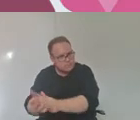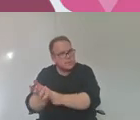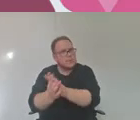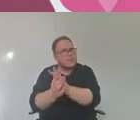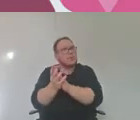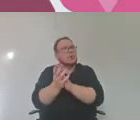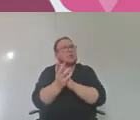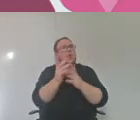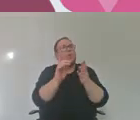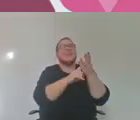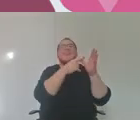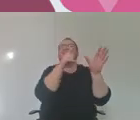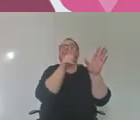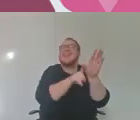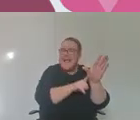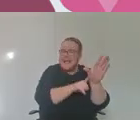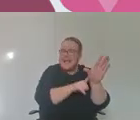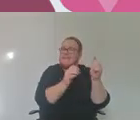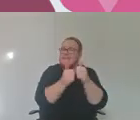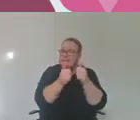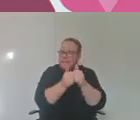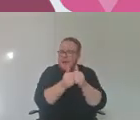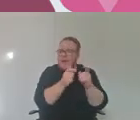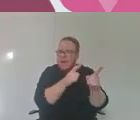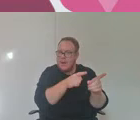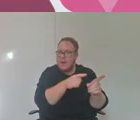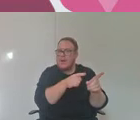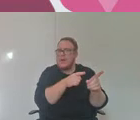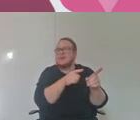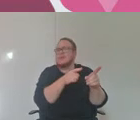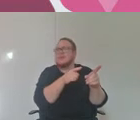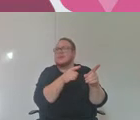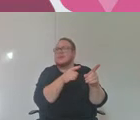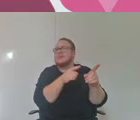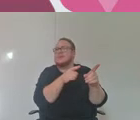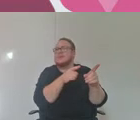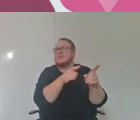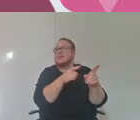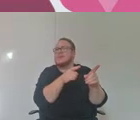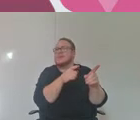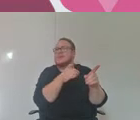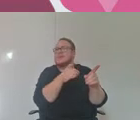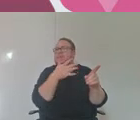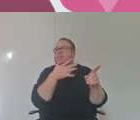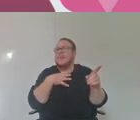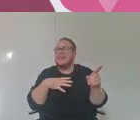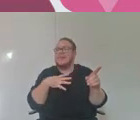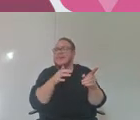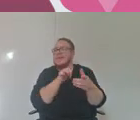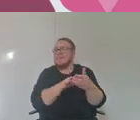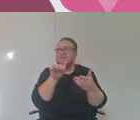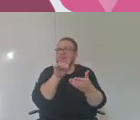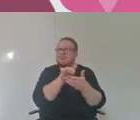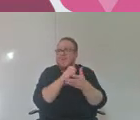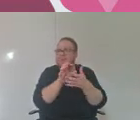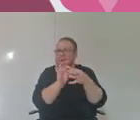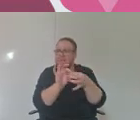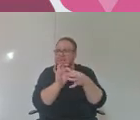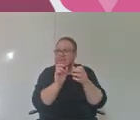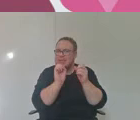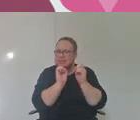our lay members when I've spoken to them about it, that we really need to build in proper engagement routes through our local areas.